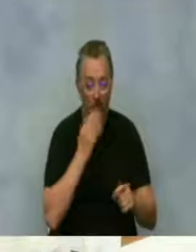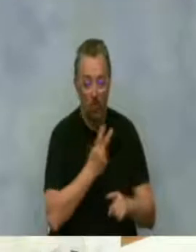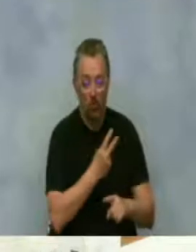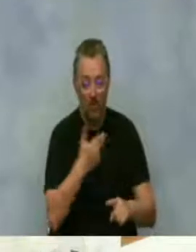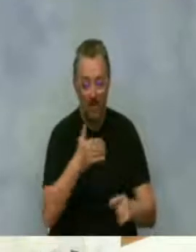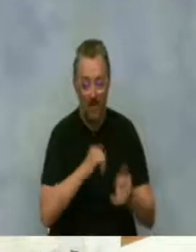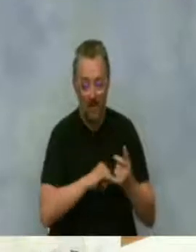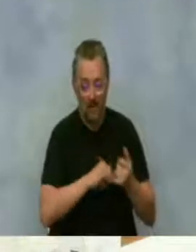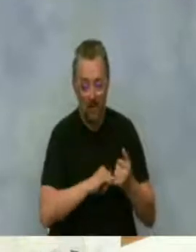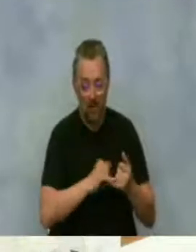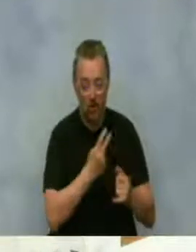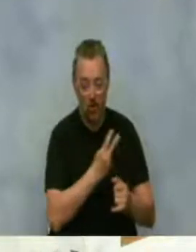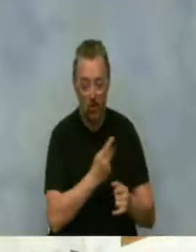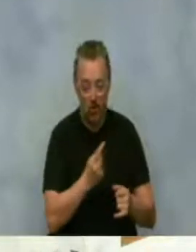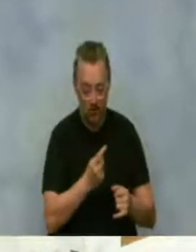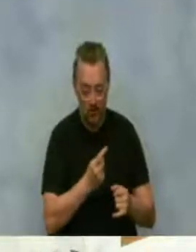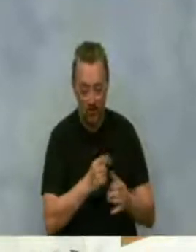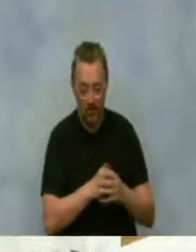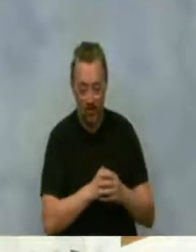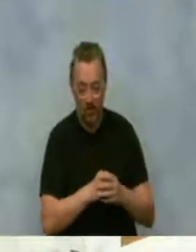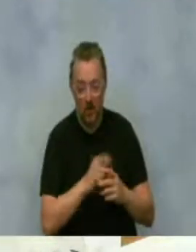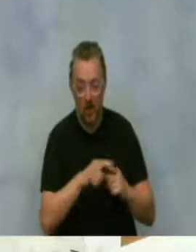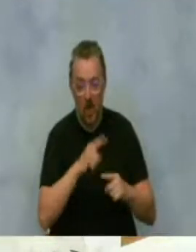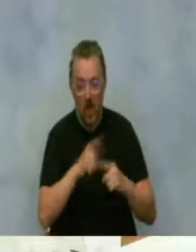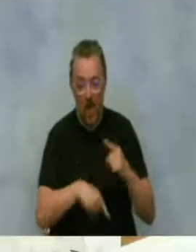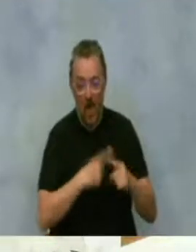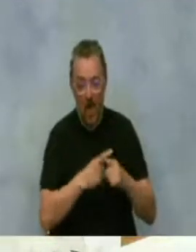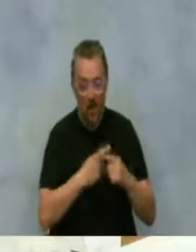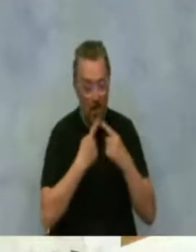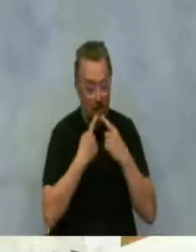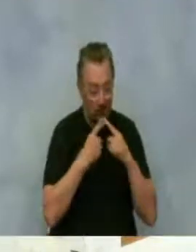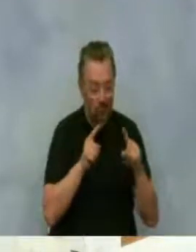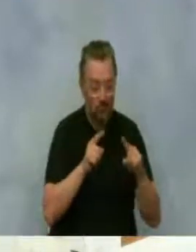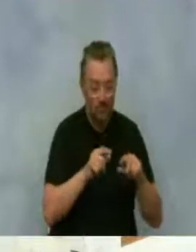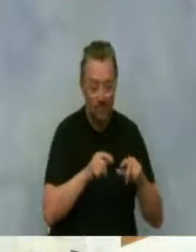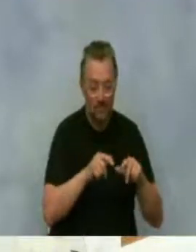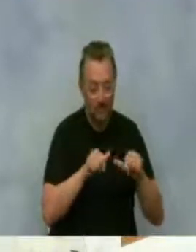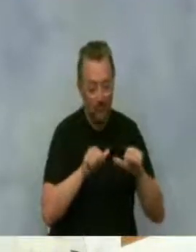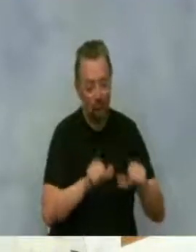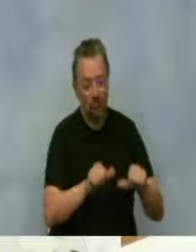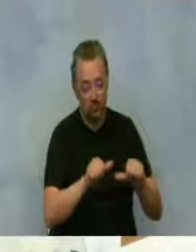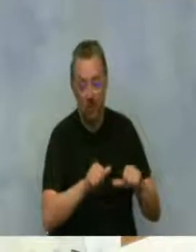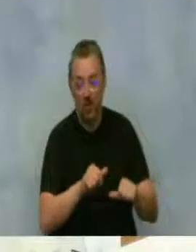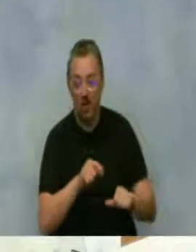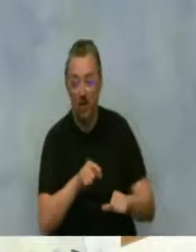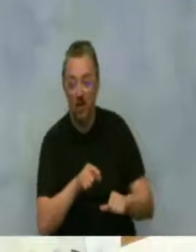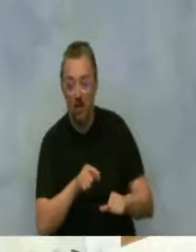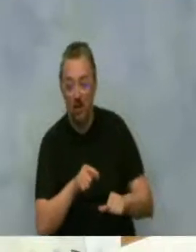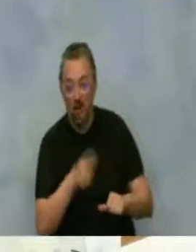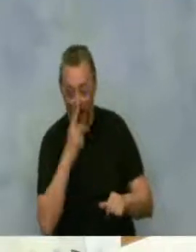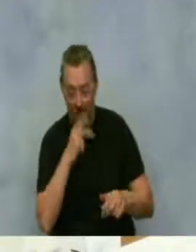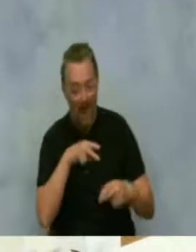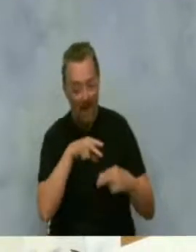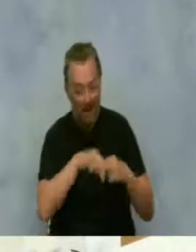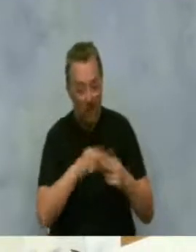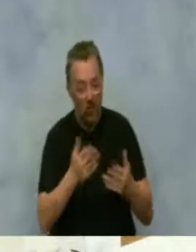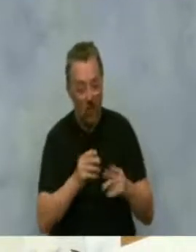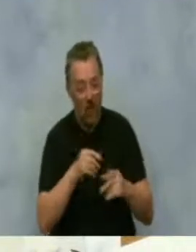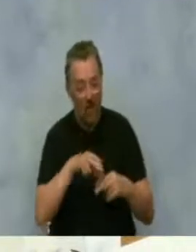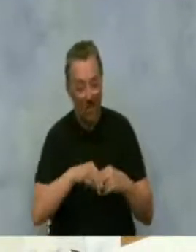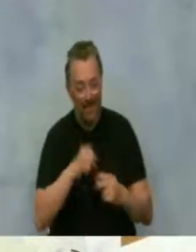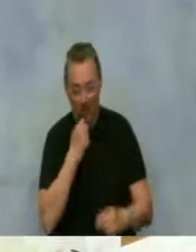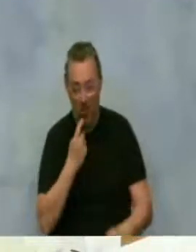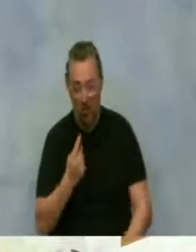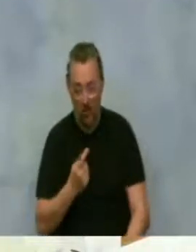September 21. The annual assurance statement for 21-22 for the Council is attached to Appendix 1.